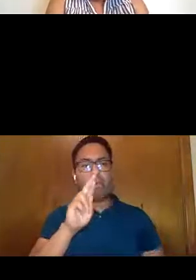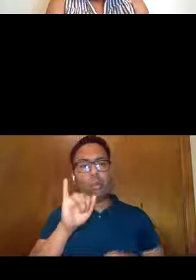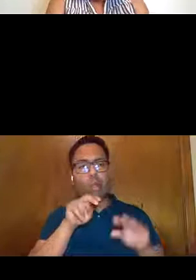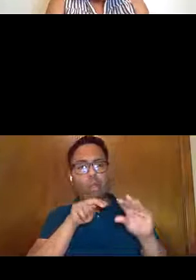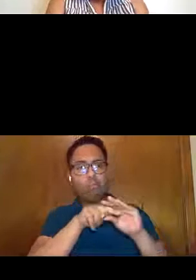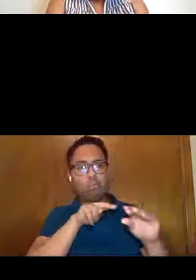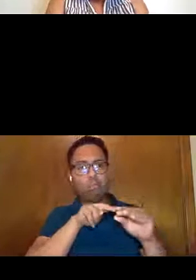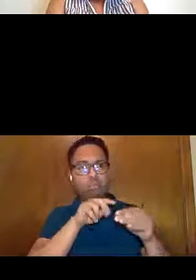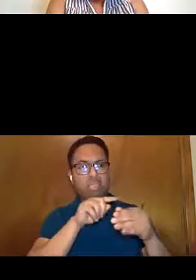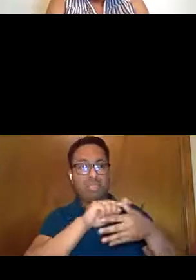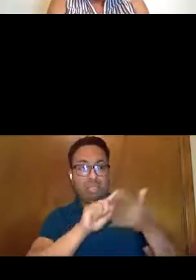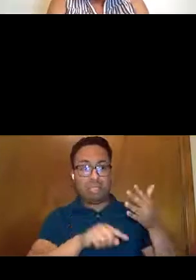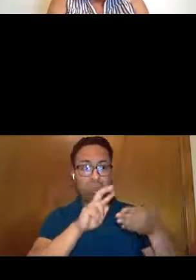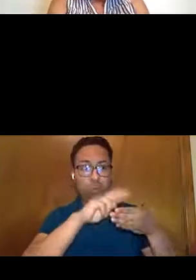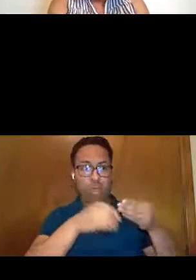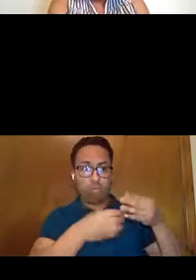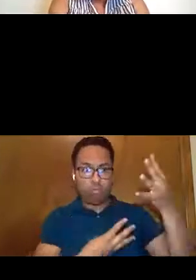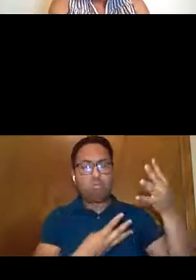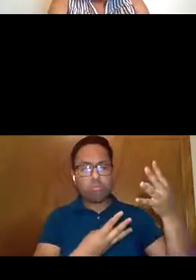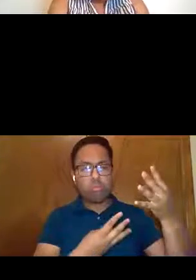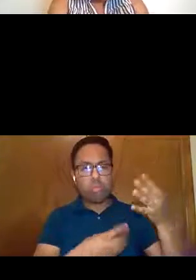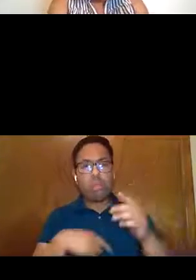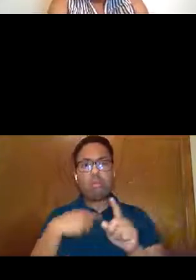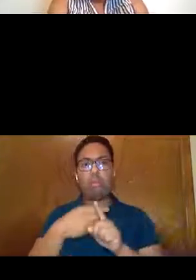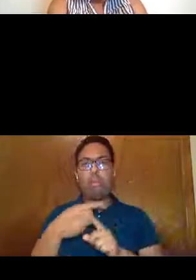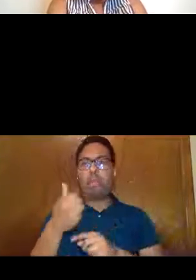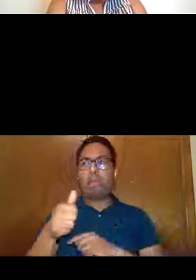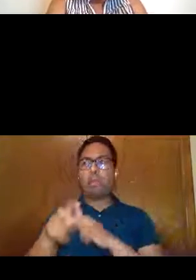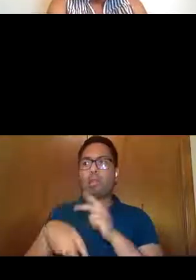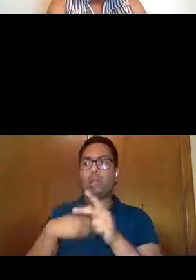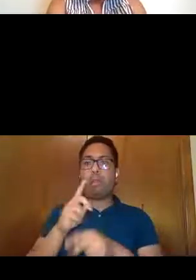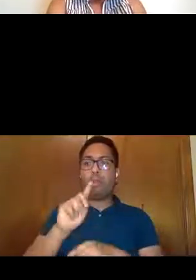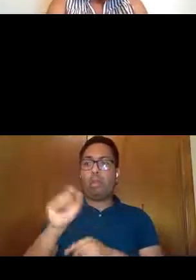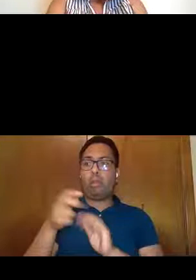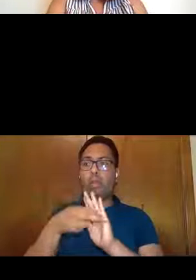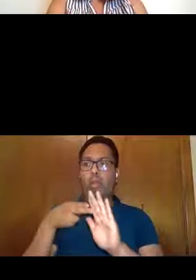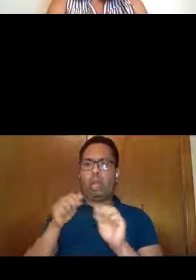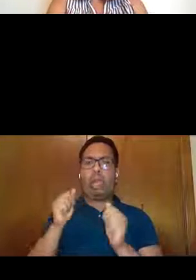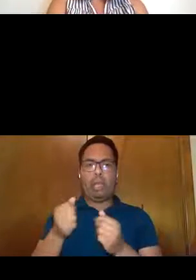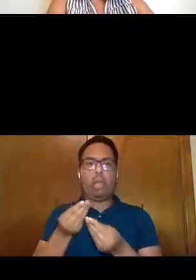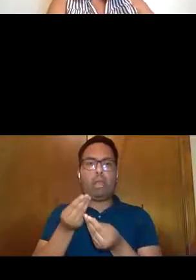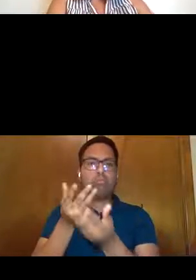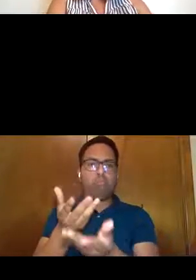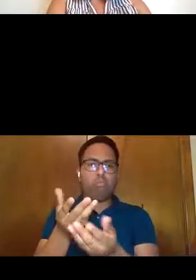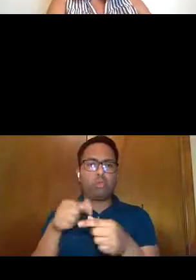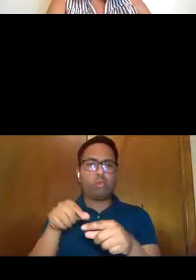essential appointments, and the type of diagnosis can be given during a telehealth appointment.